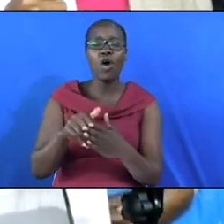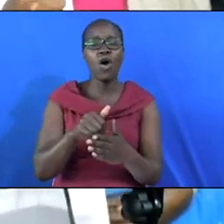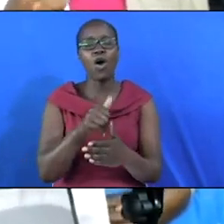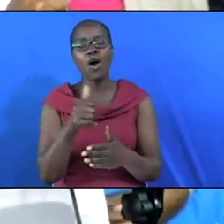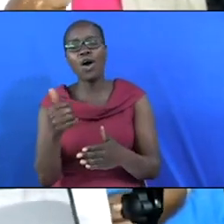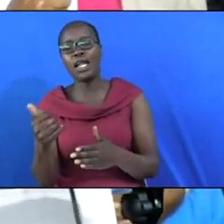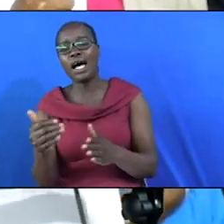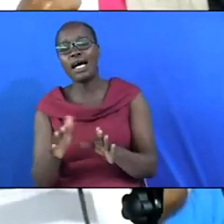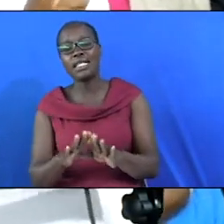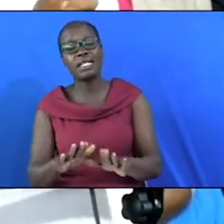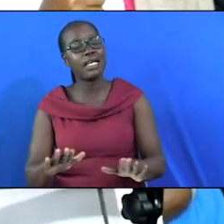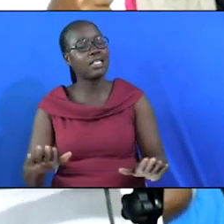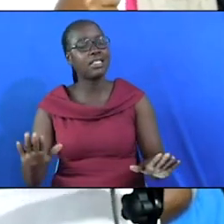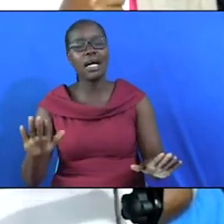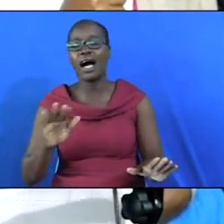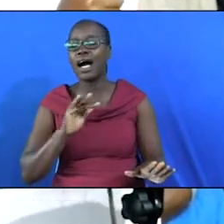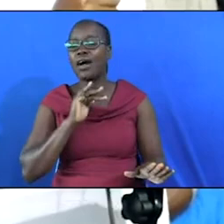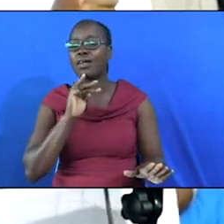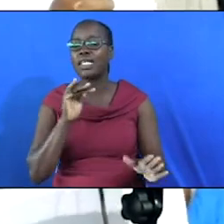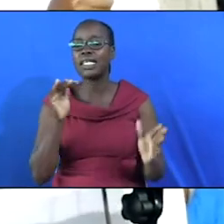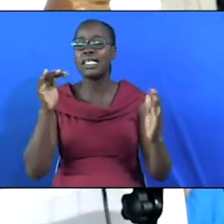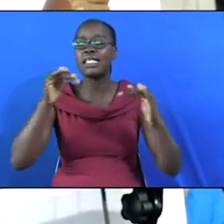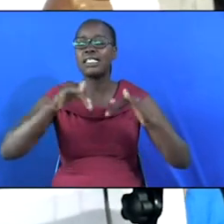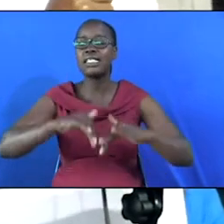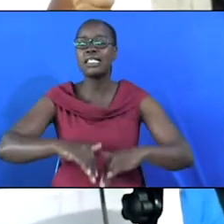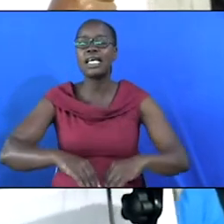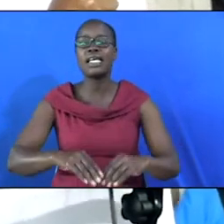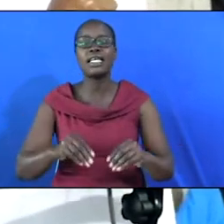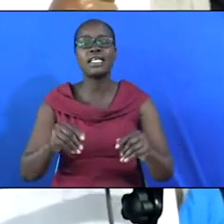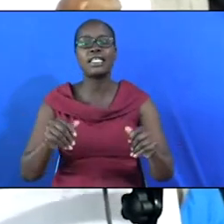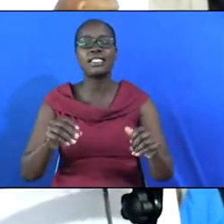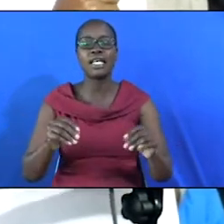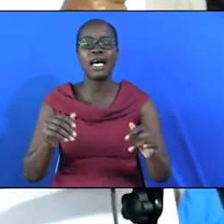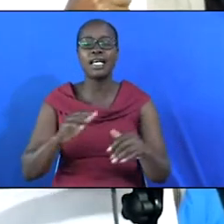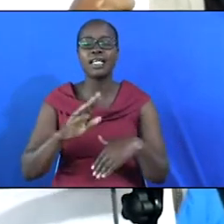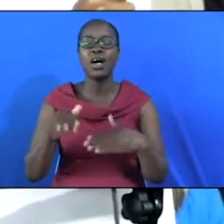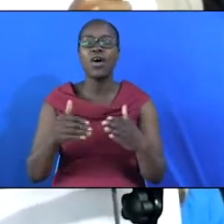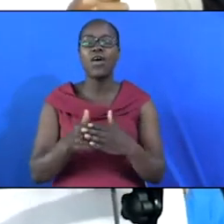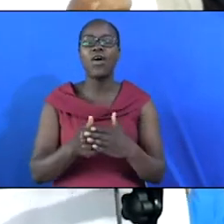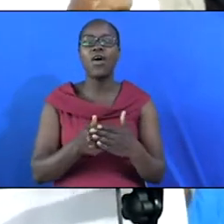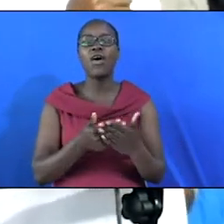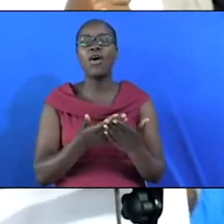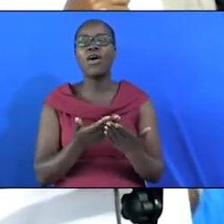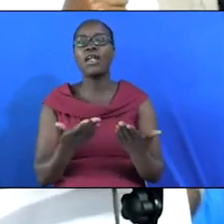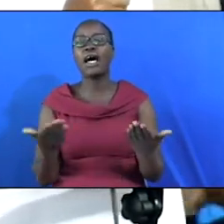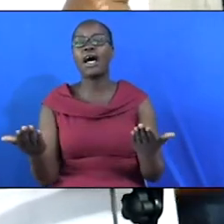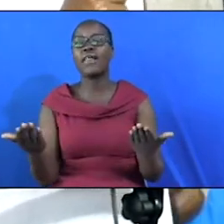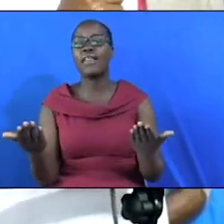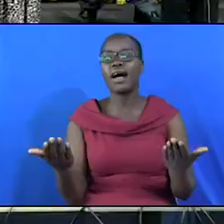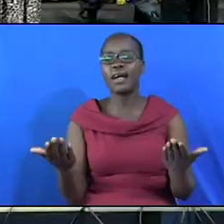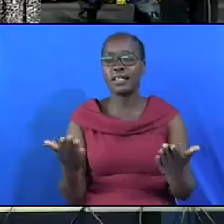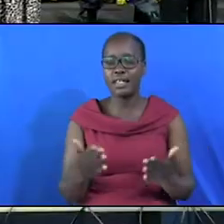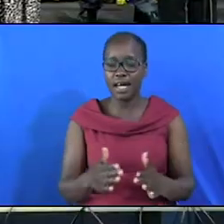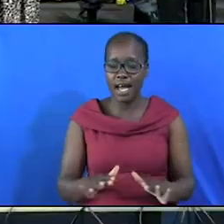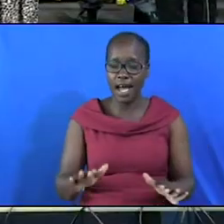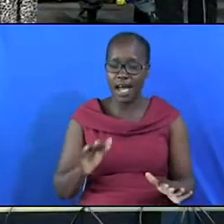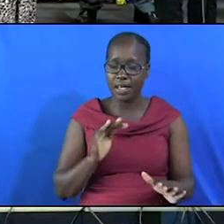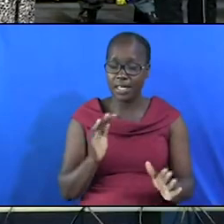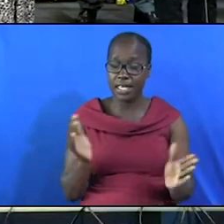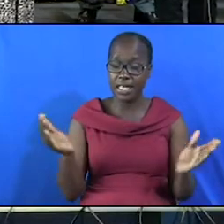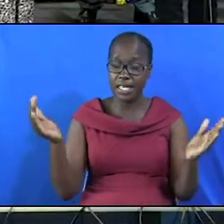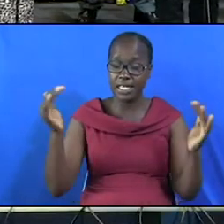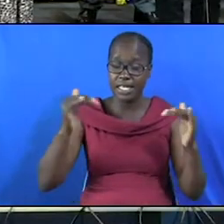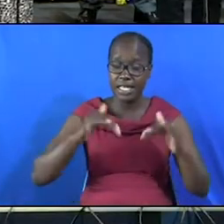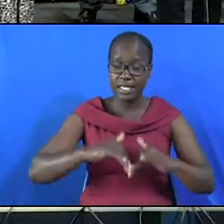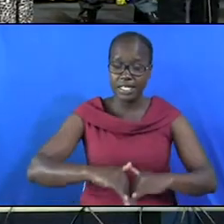stand. All other ground is sinking sand. All other